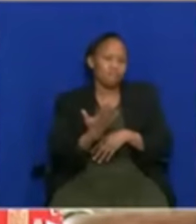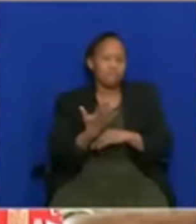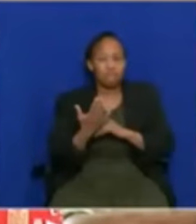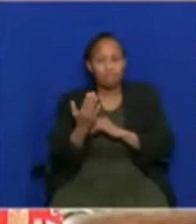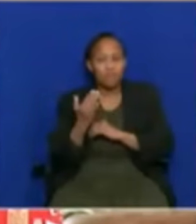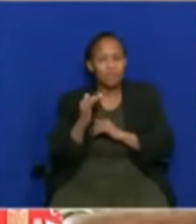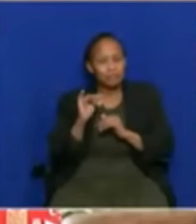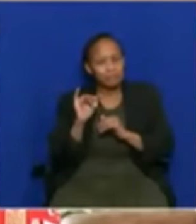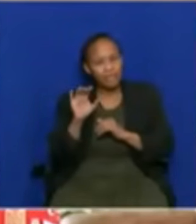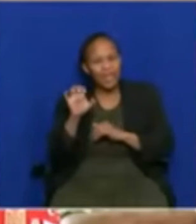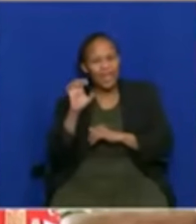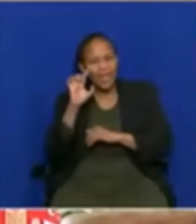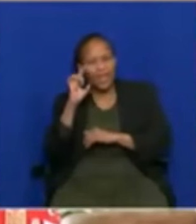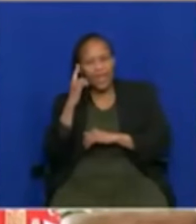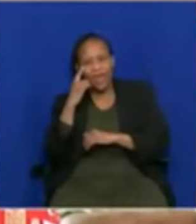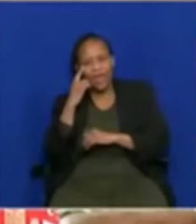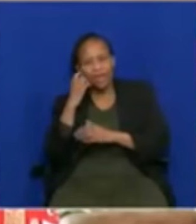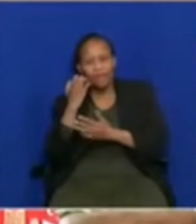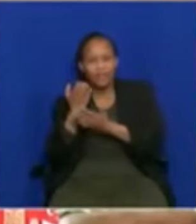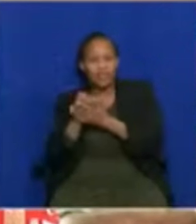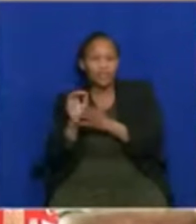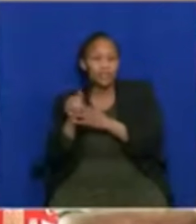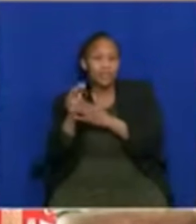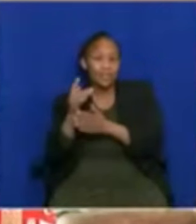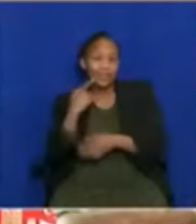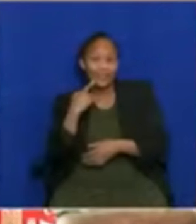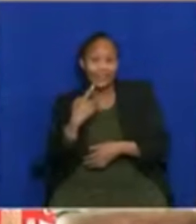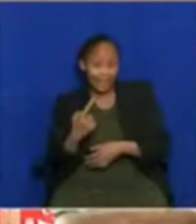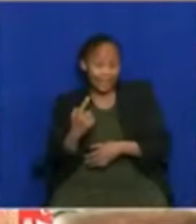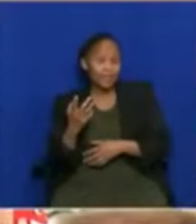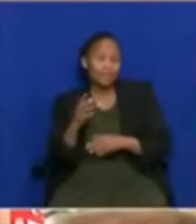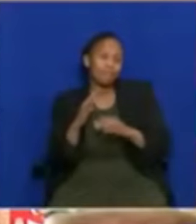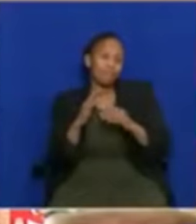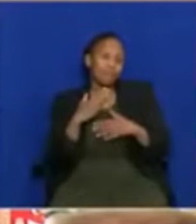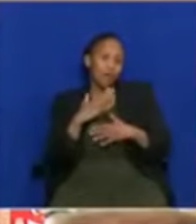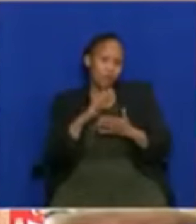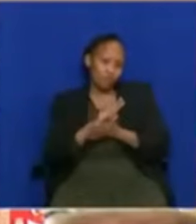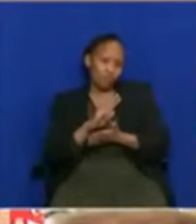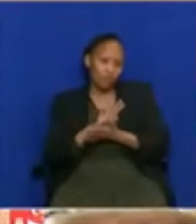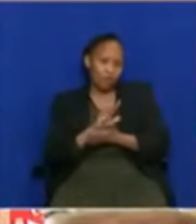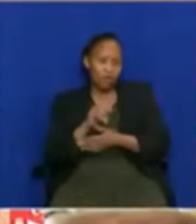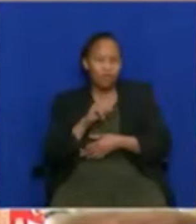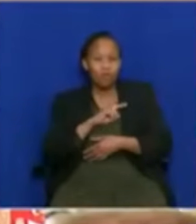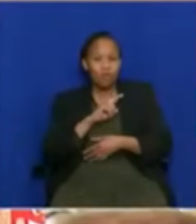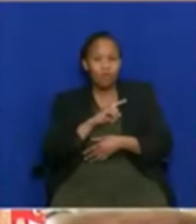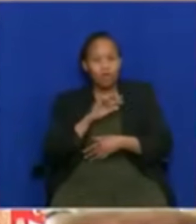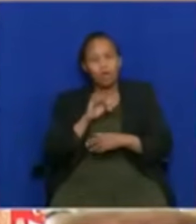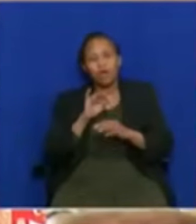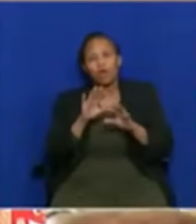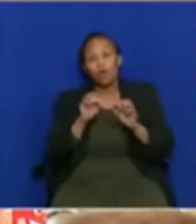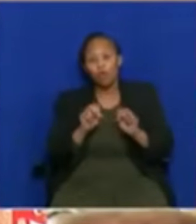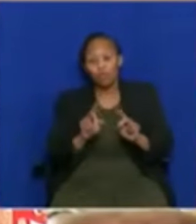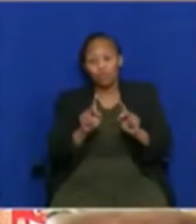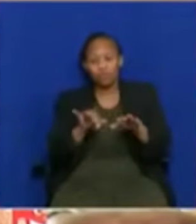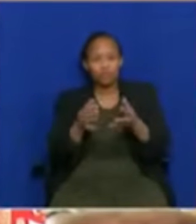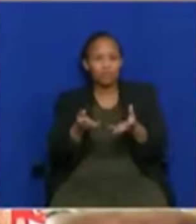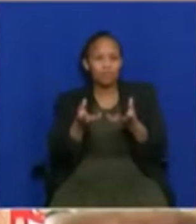And we appreciate that we have been afforded the opportunity for the witness to go through the annexures. And